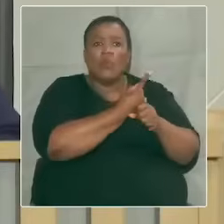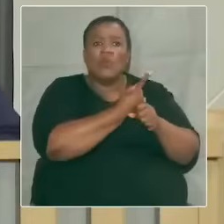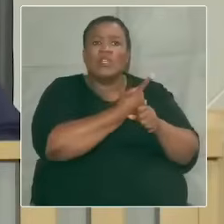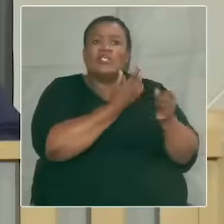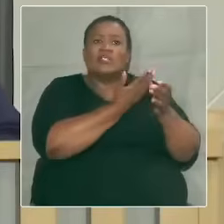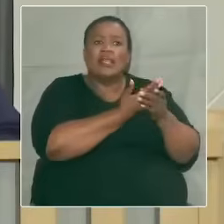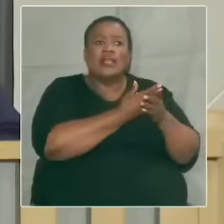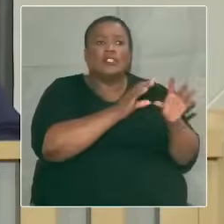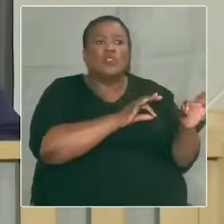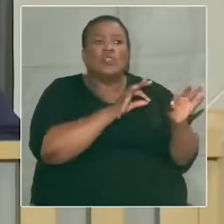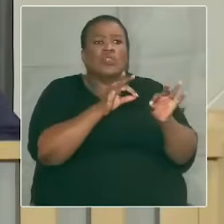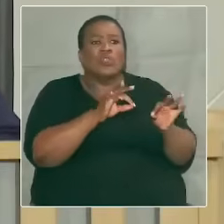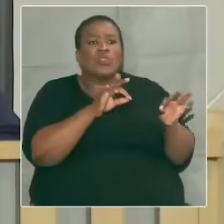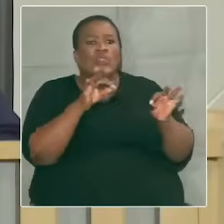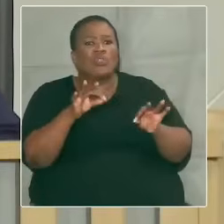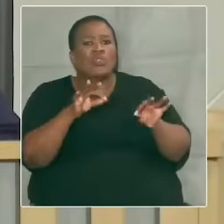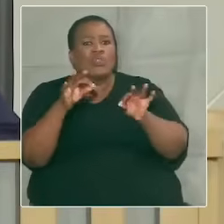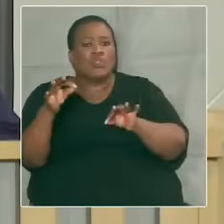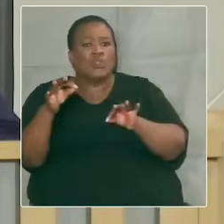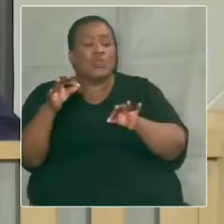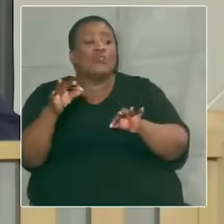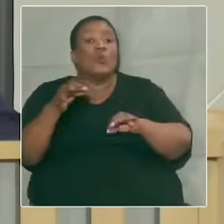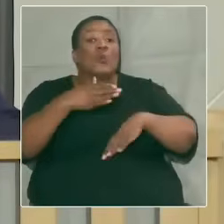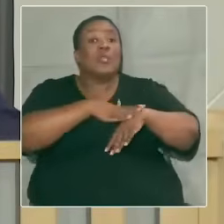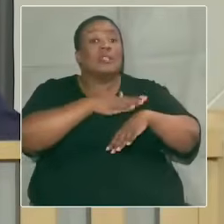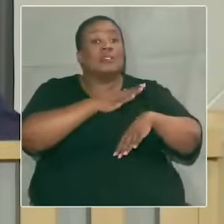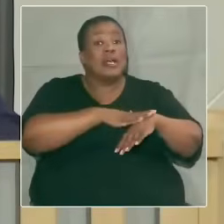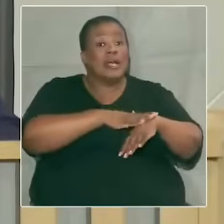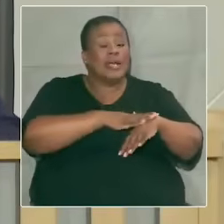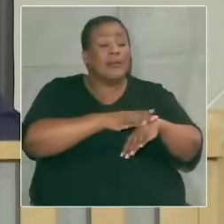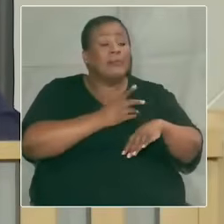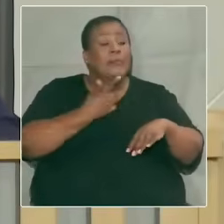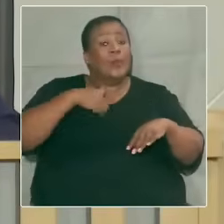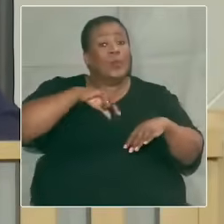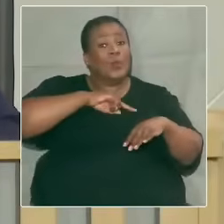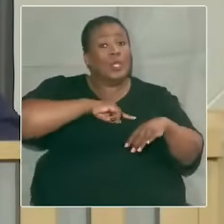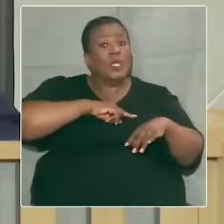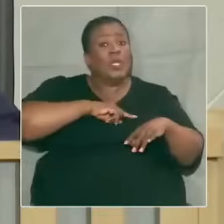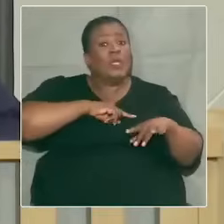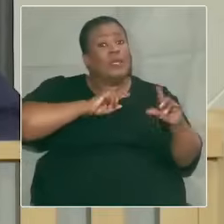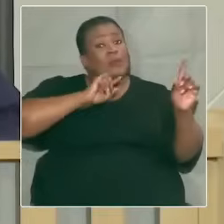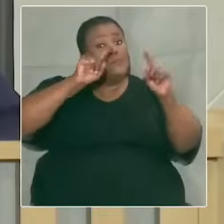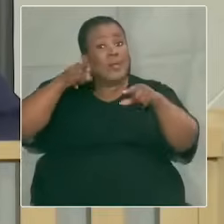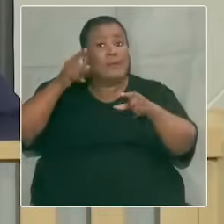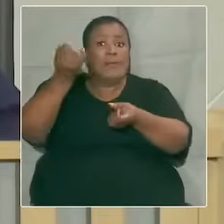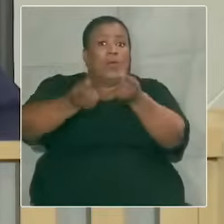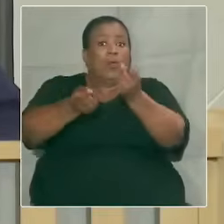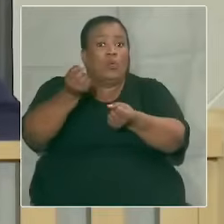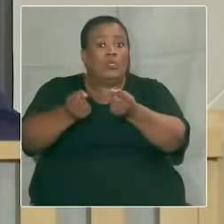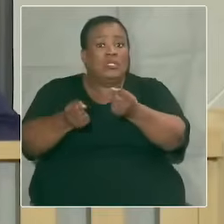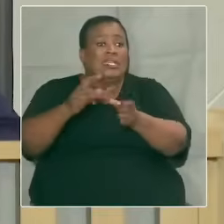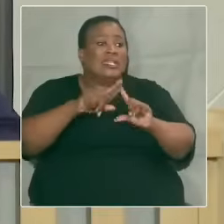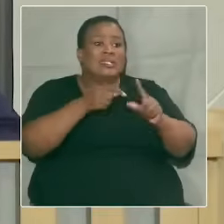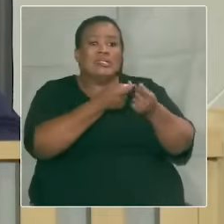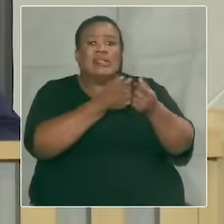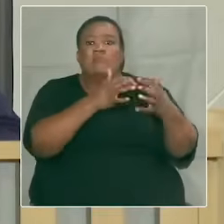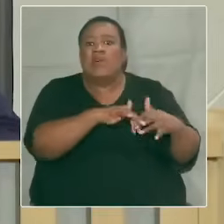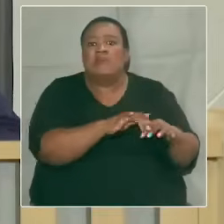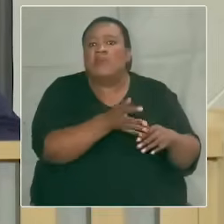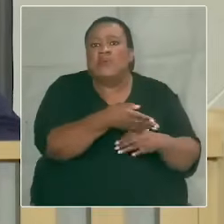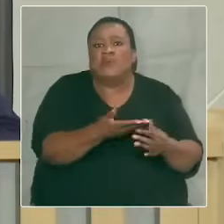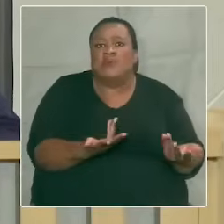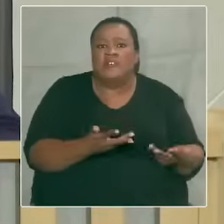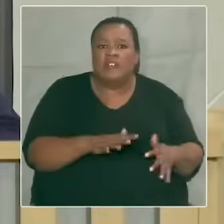So that forced us to end up then saying the team, announcing that the team is permanent,